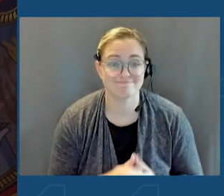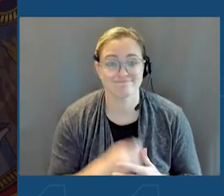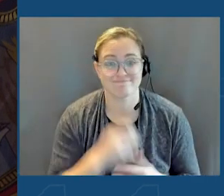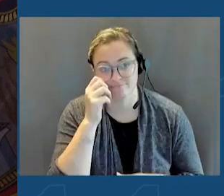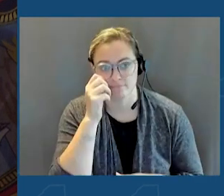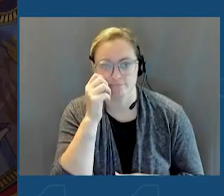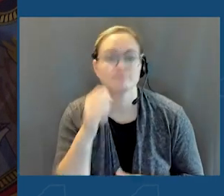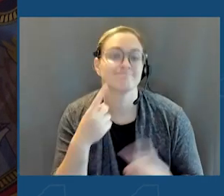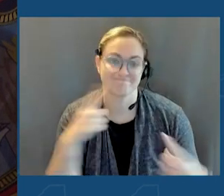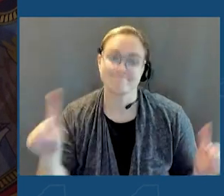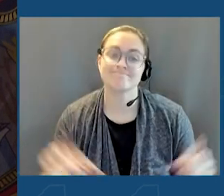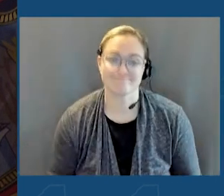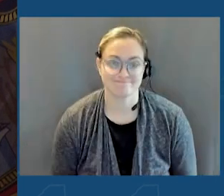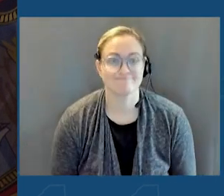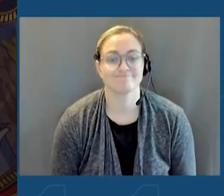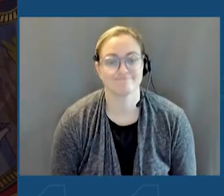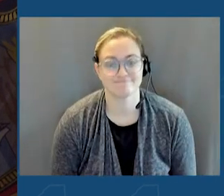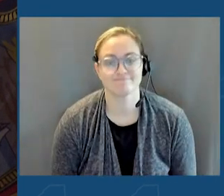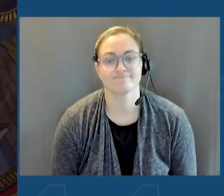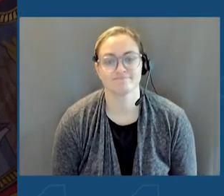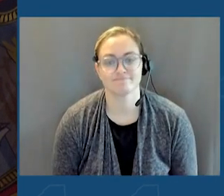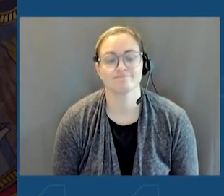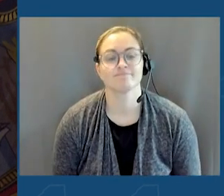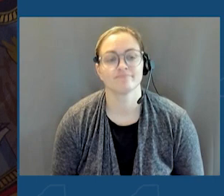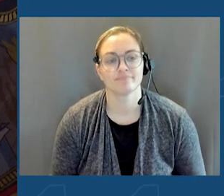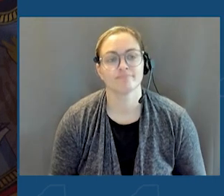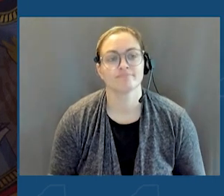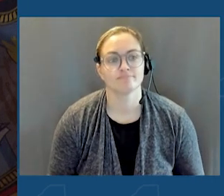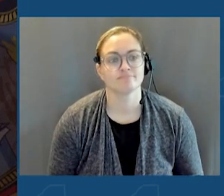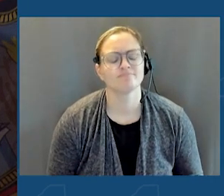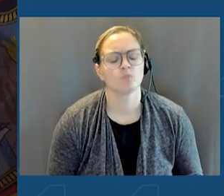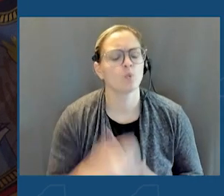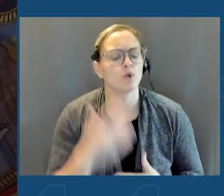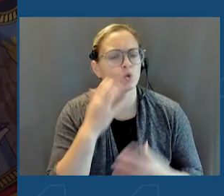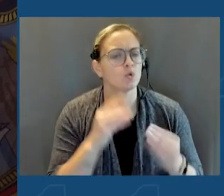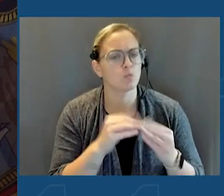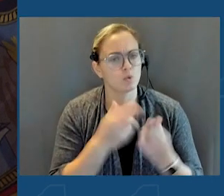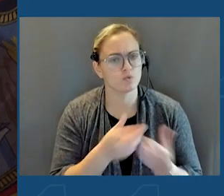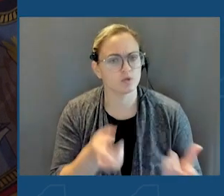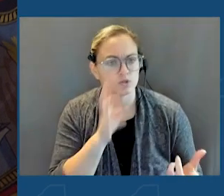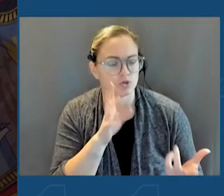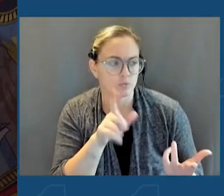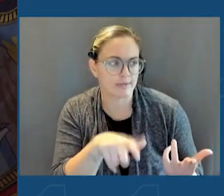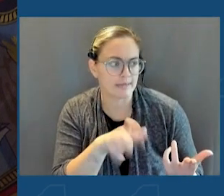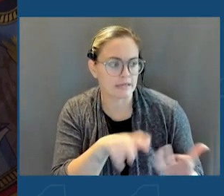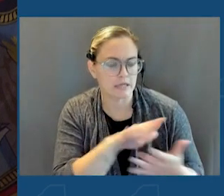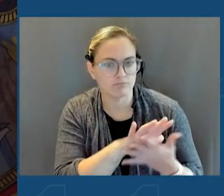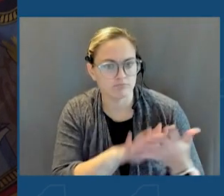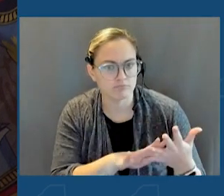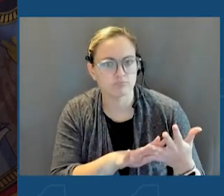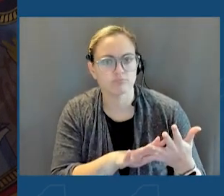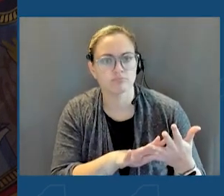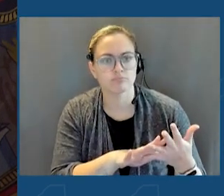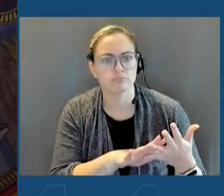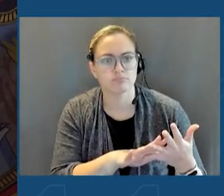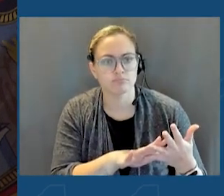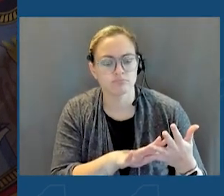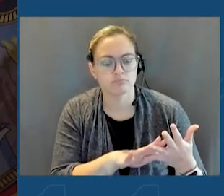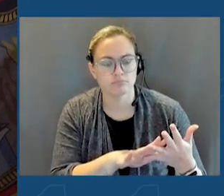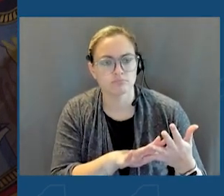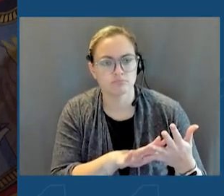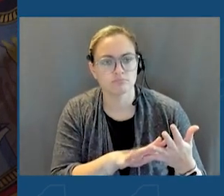did. First of all, we knew that more resources we needed. Like that, we